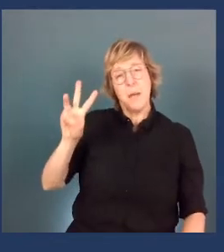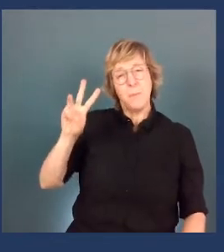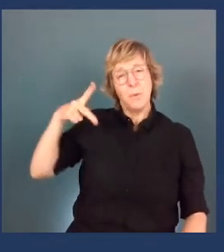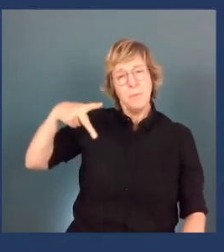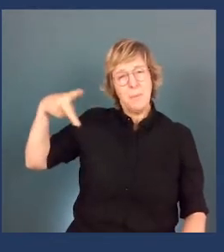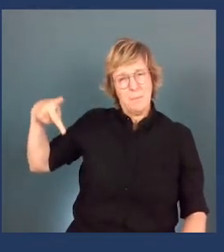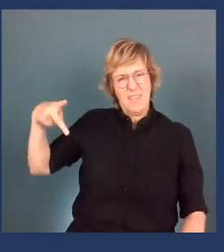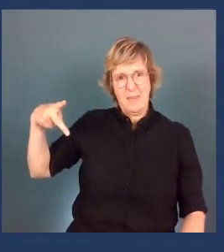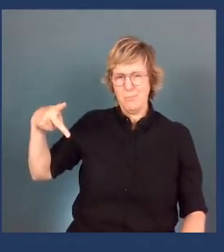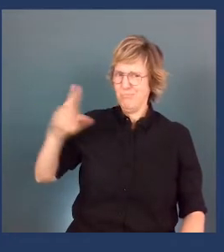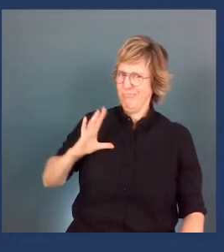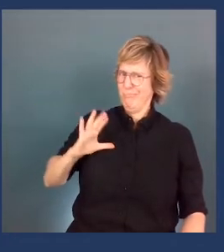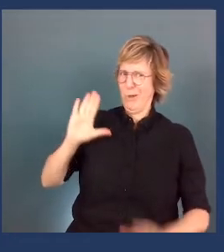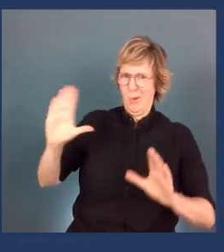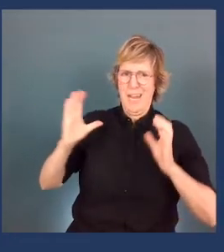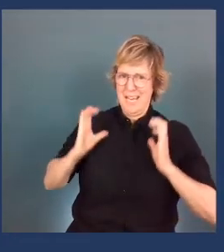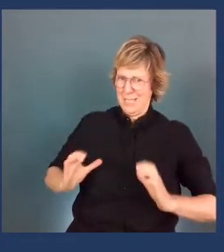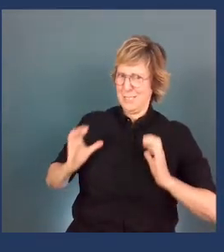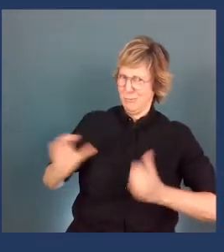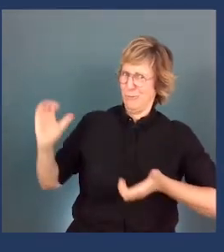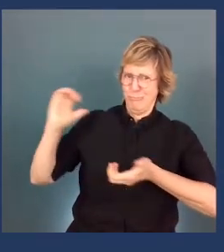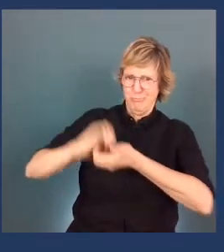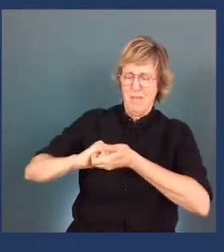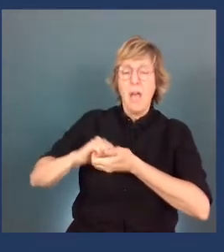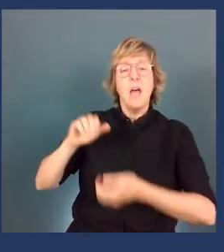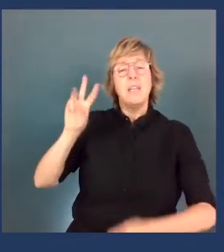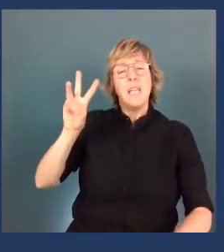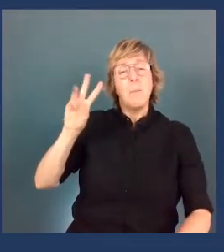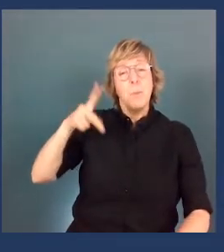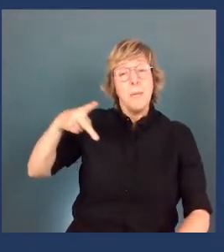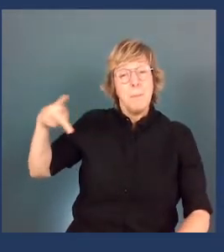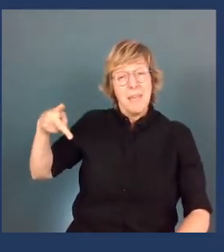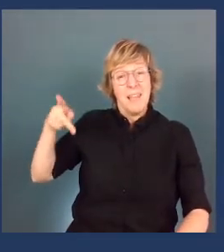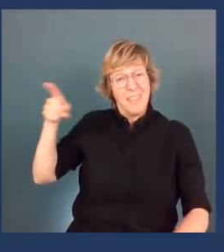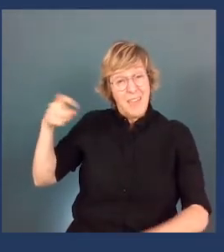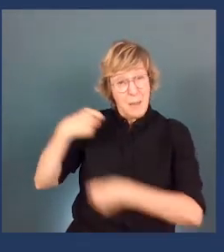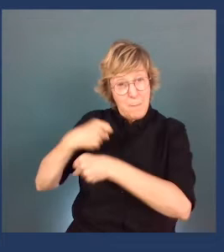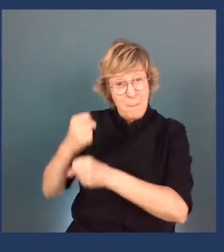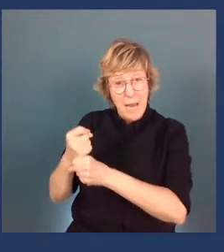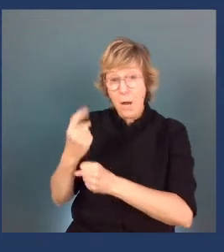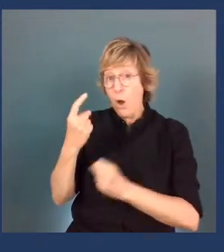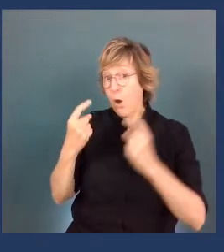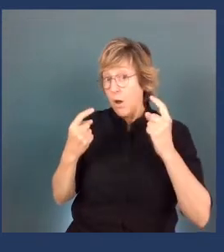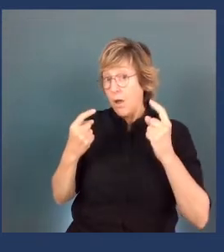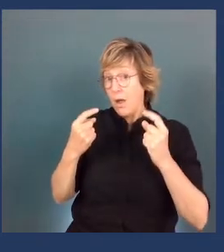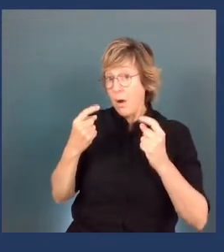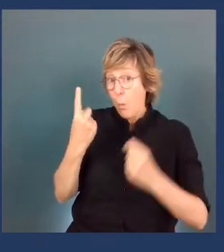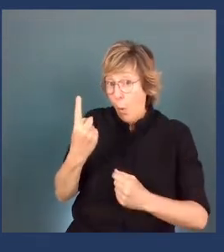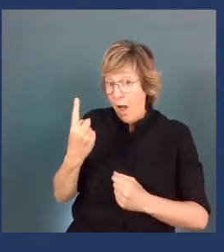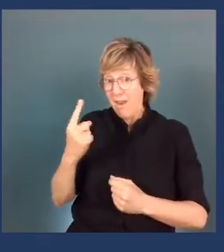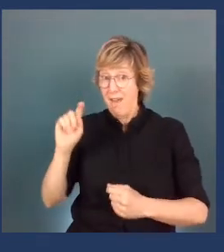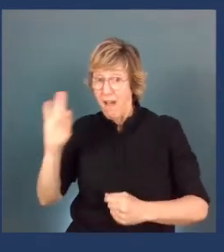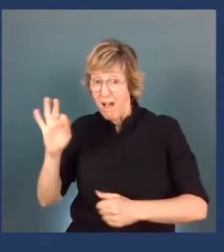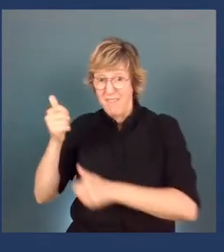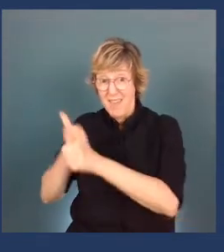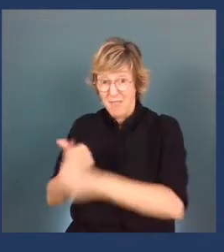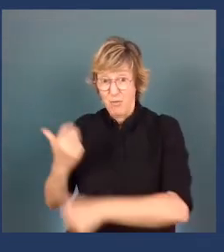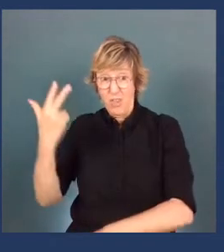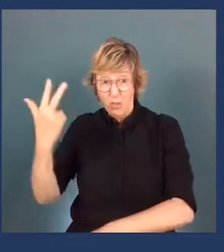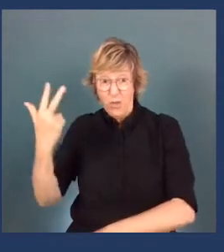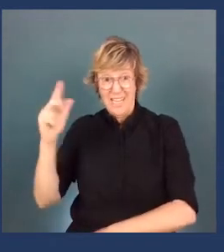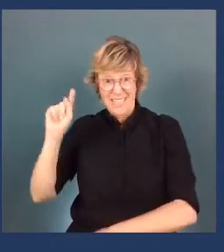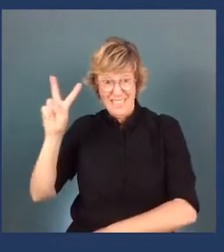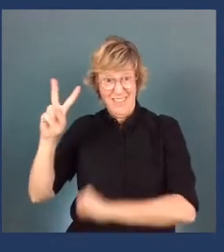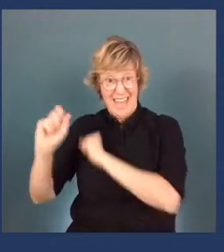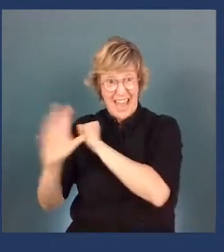is a great customer of ours. You know, and if you think about it, WPP makes 1 in every 3 television ads in the world.